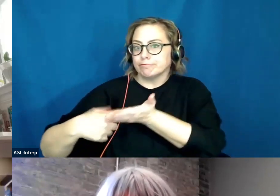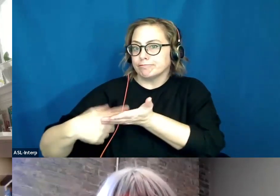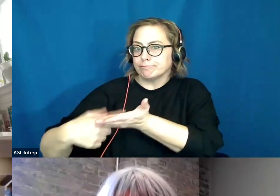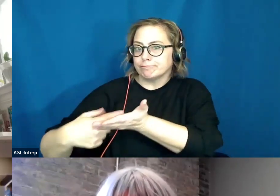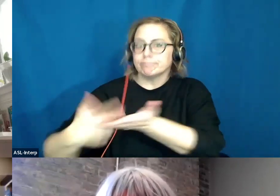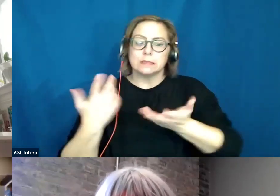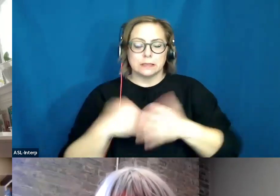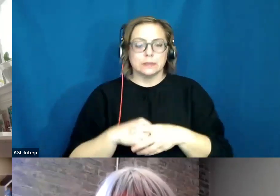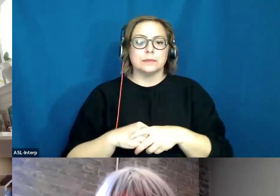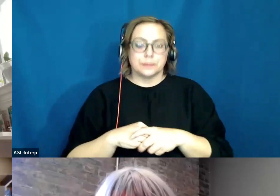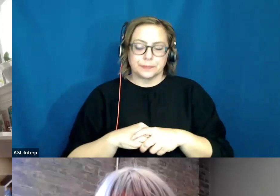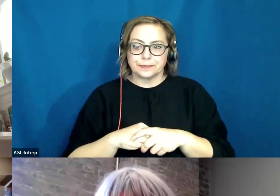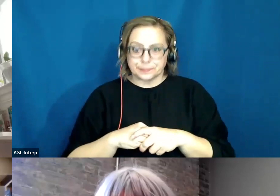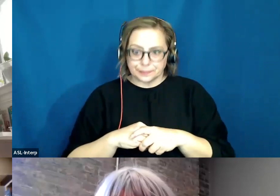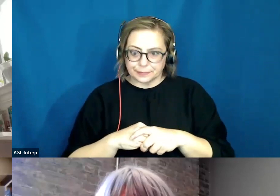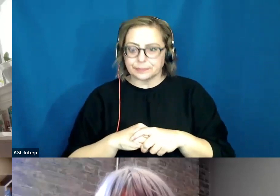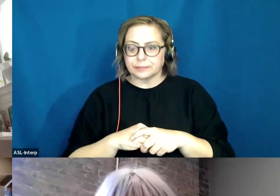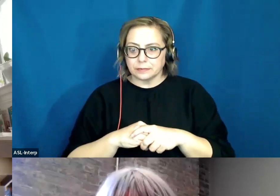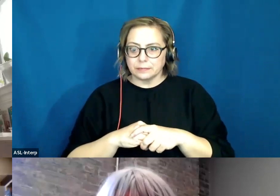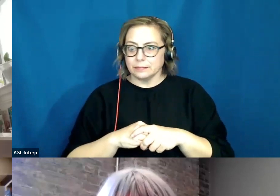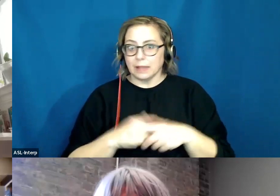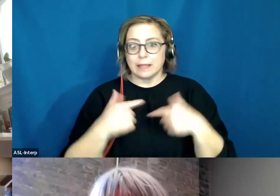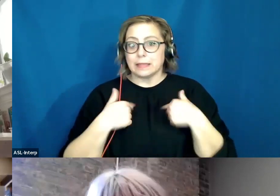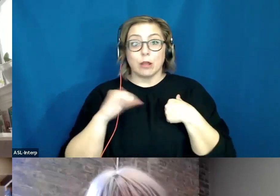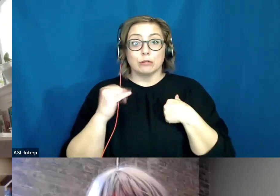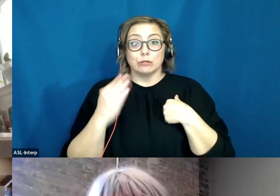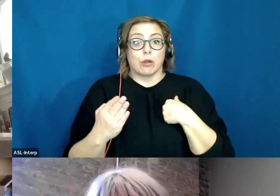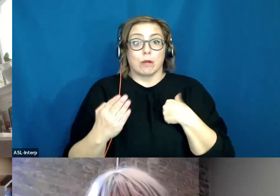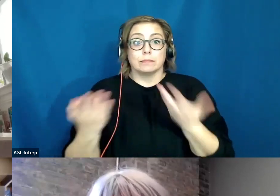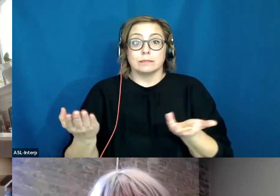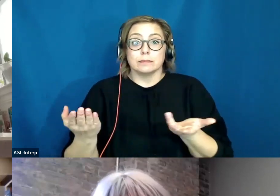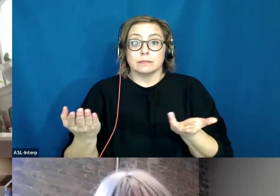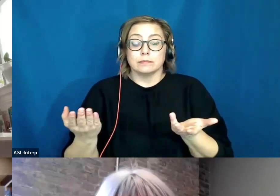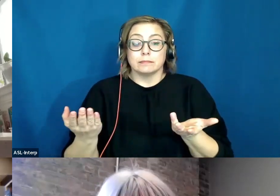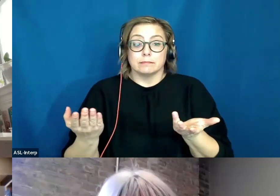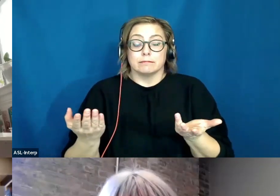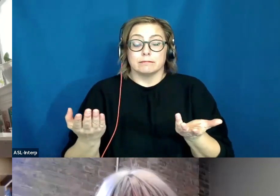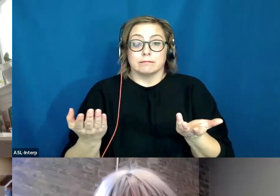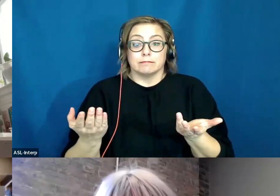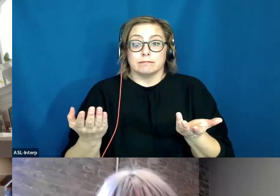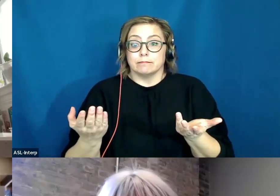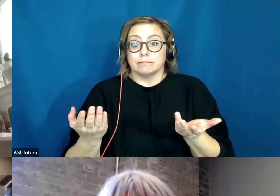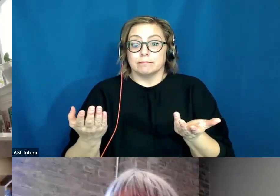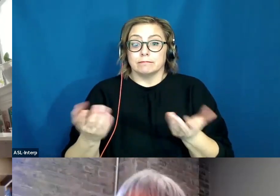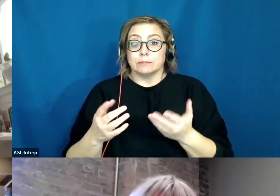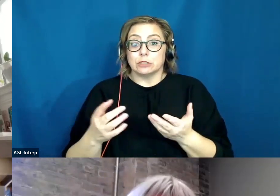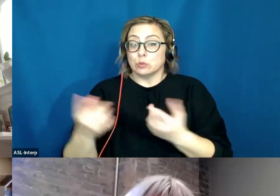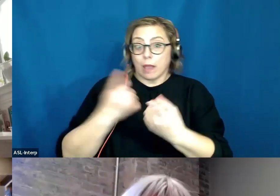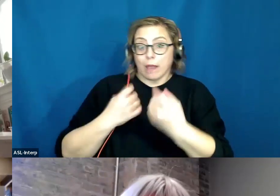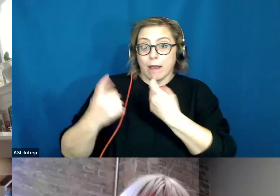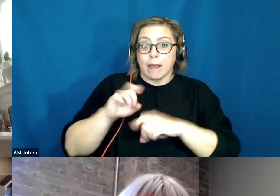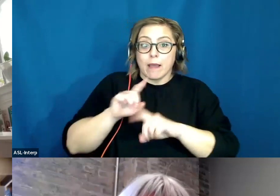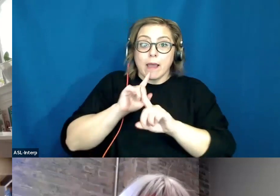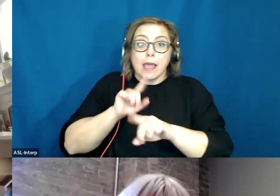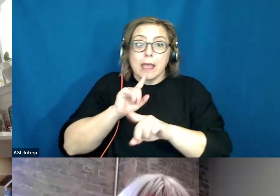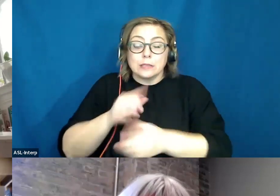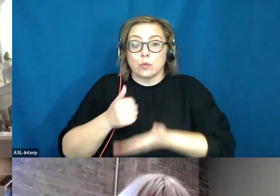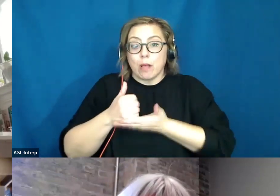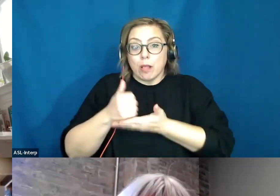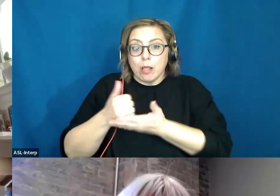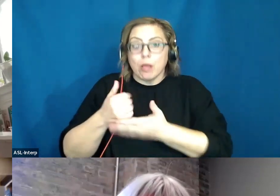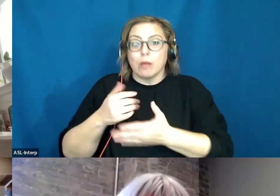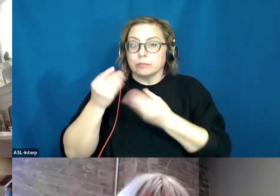document. And because that's what we do. We, our job is to answer those questions and to facilitate